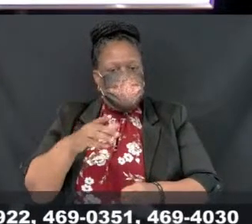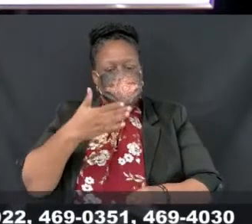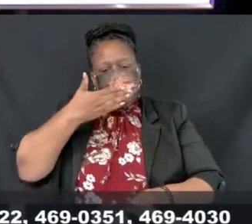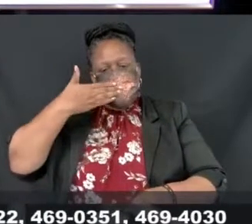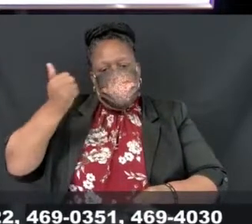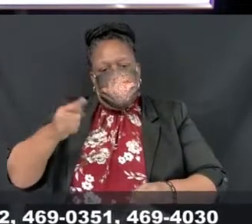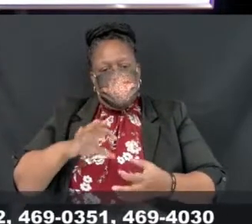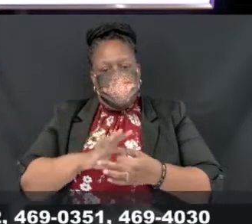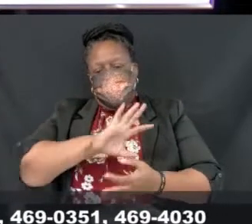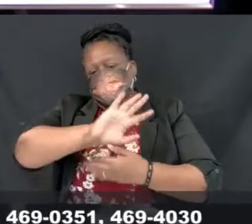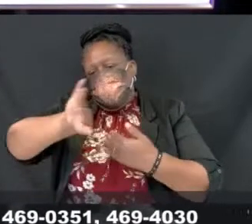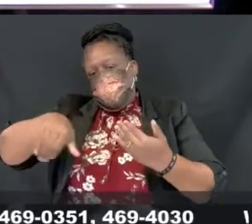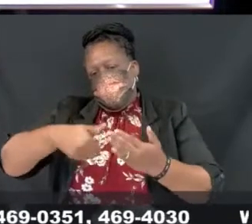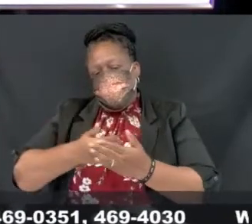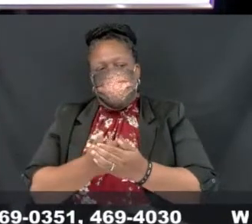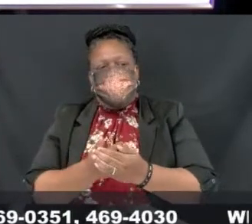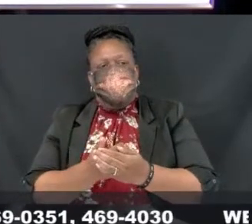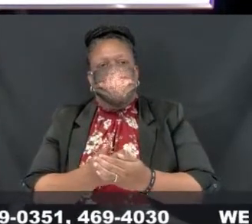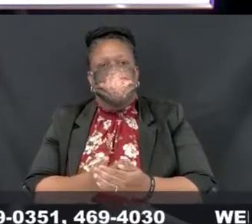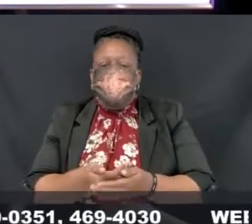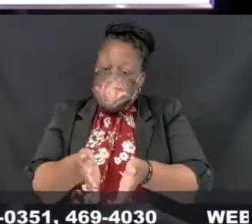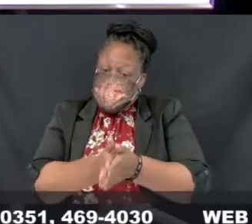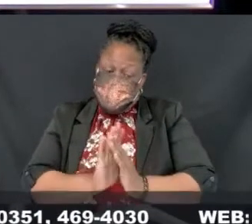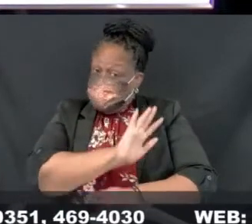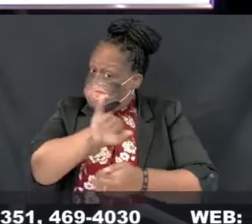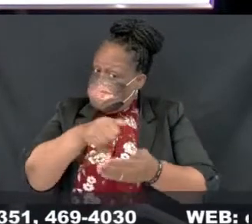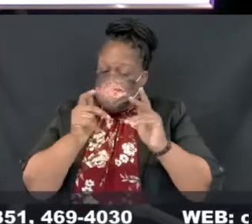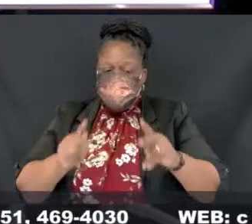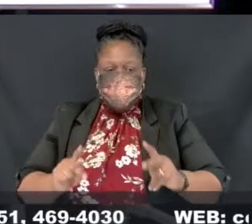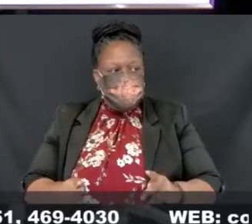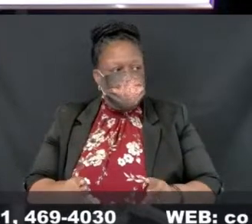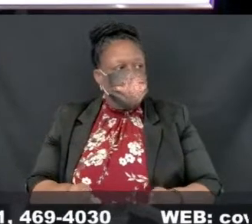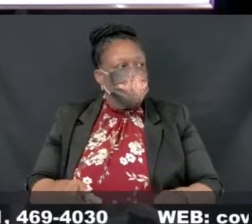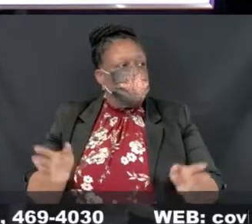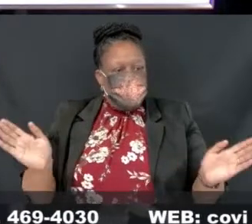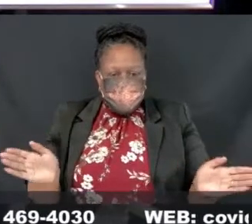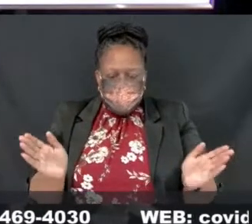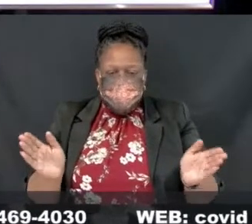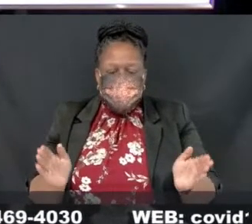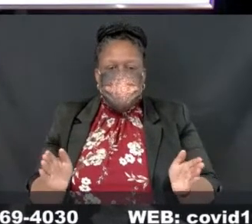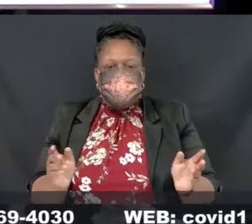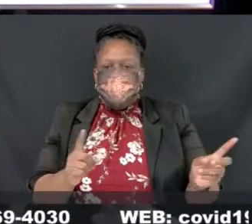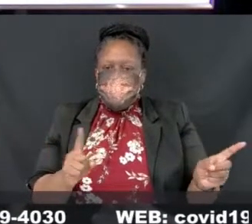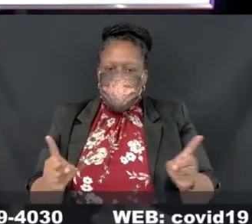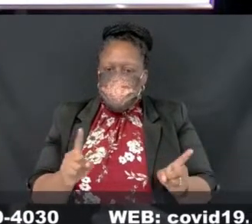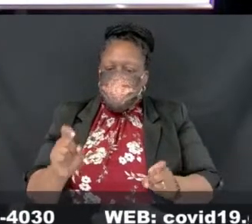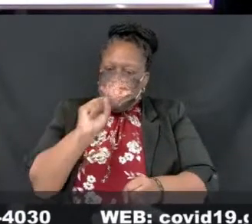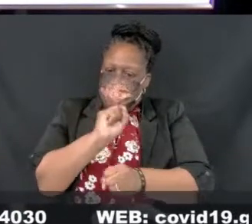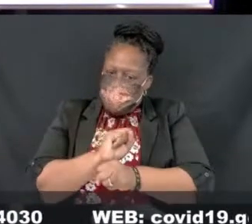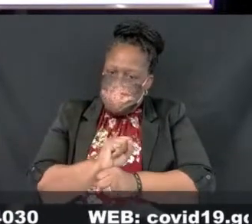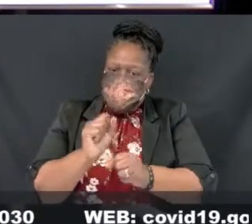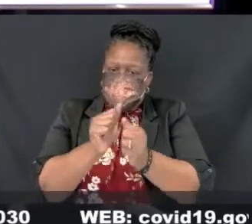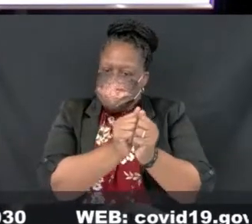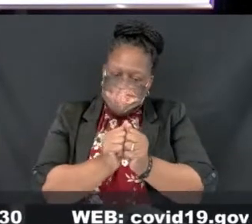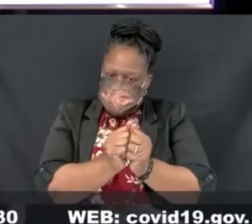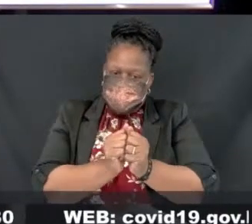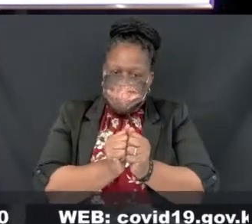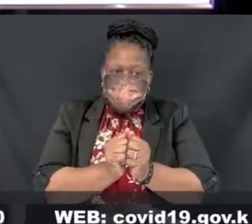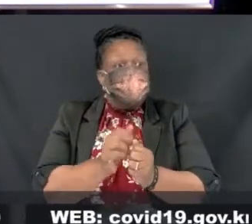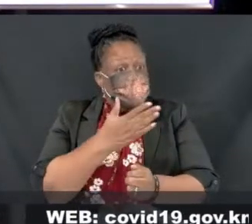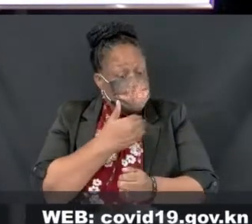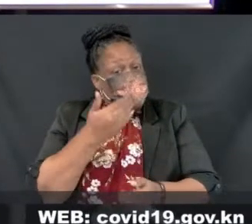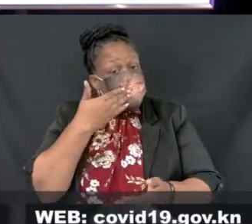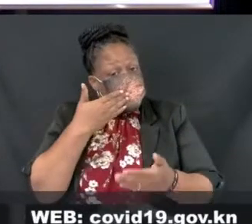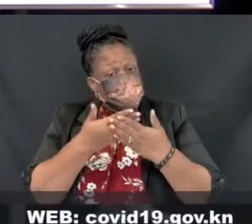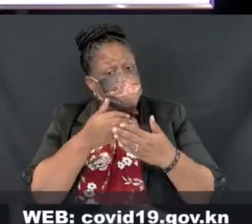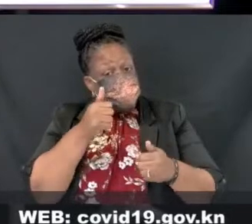an all-of-society approach in this fight, and you responded. We were able to unite the country to defeat this invisible foe for which